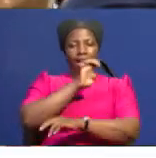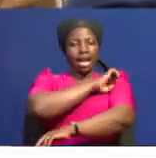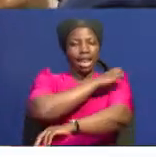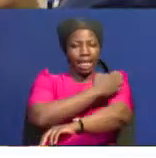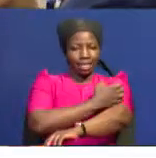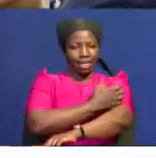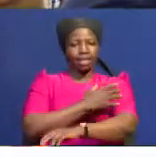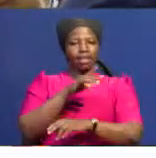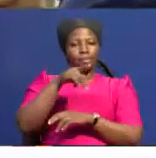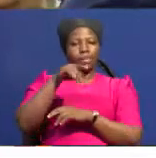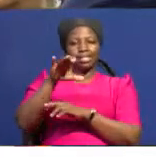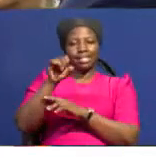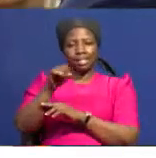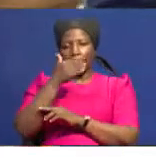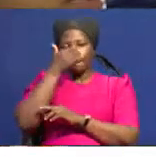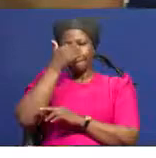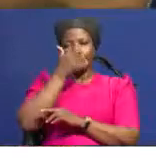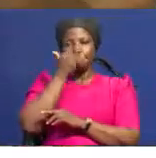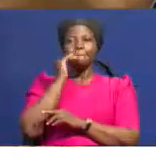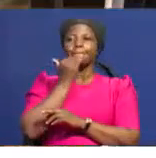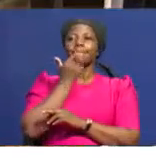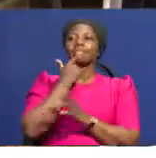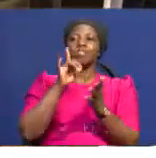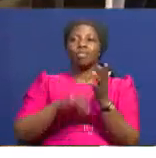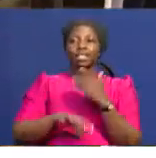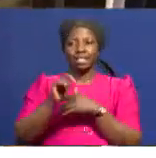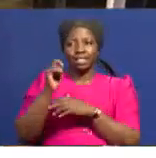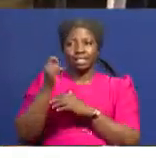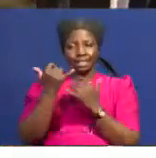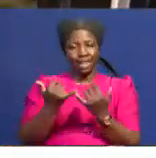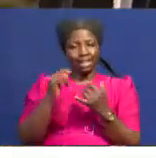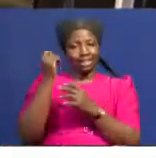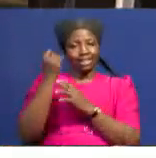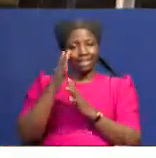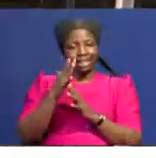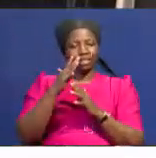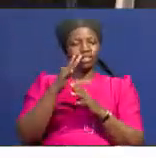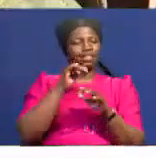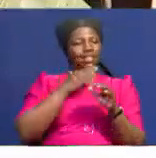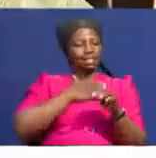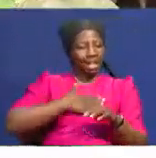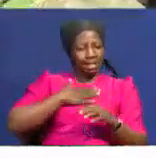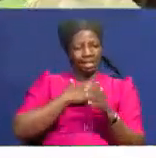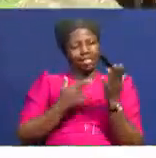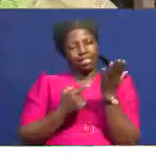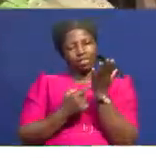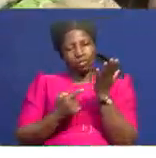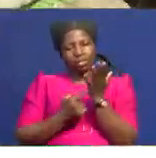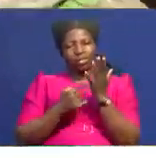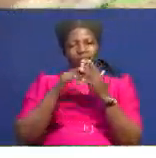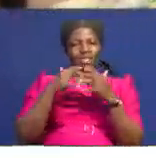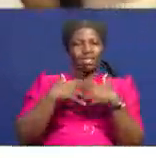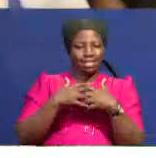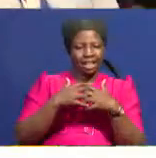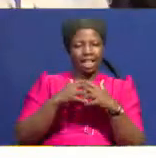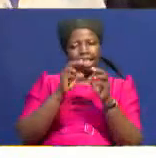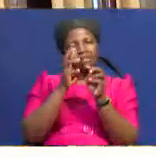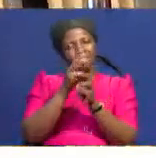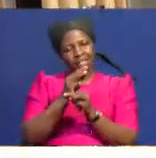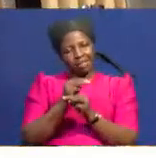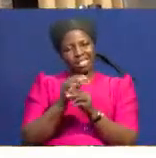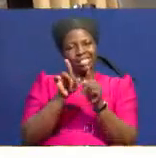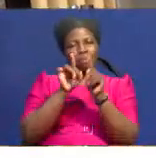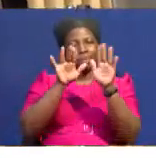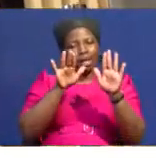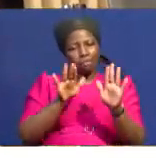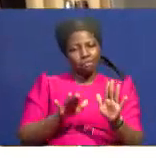highlighted the agency's mentorship of young Kenyans in science, technology, engineering, and mathematics, and the importance of collaboration